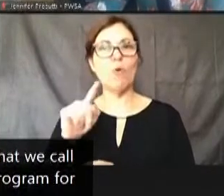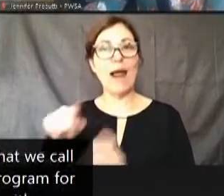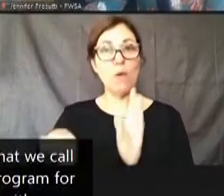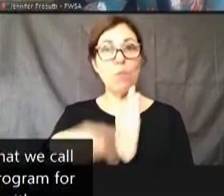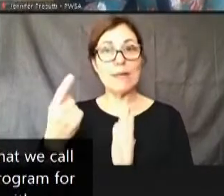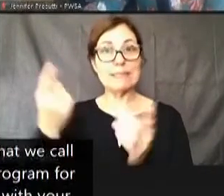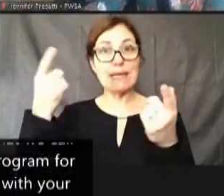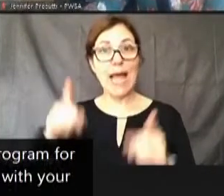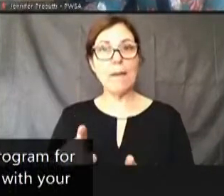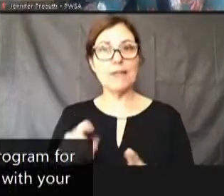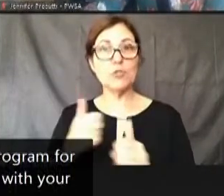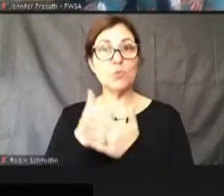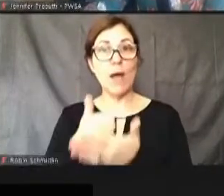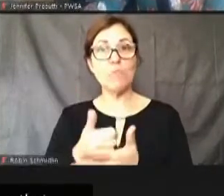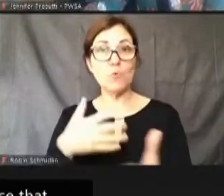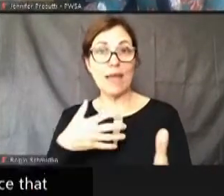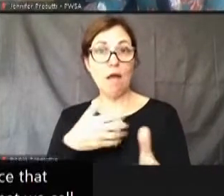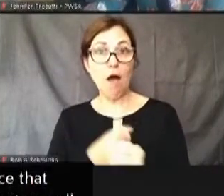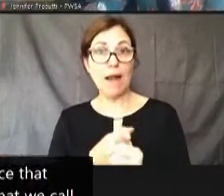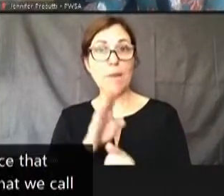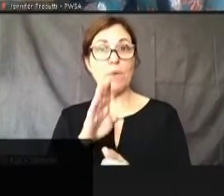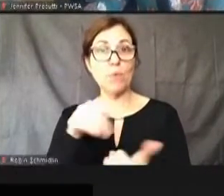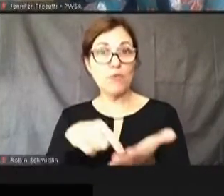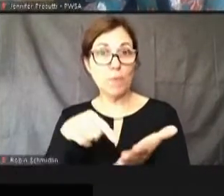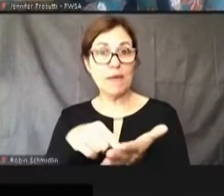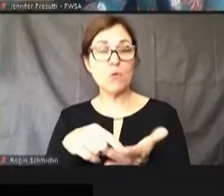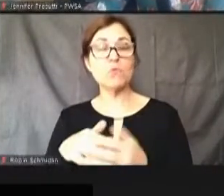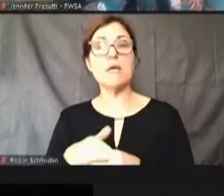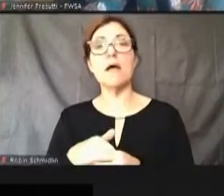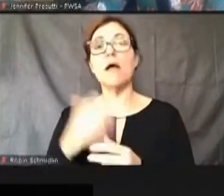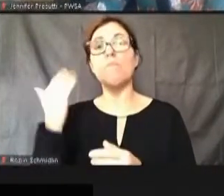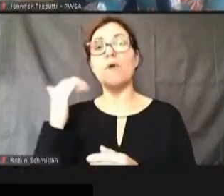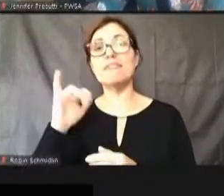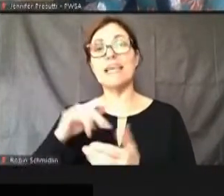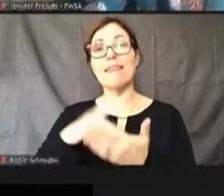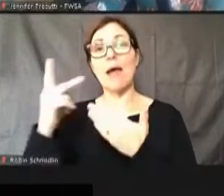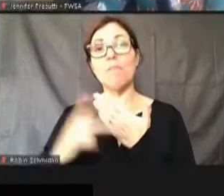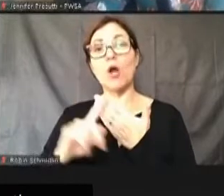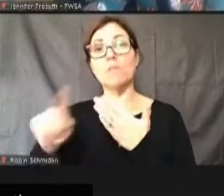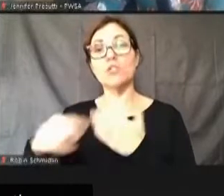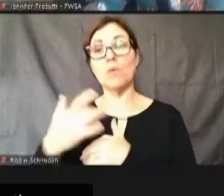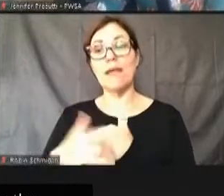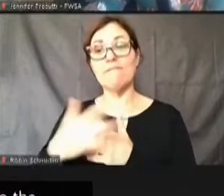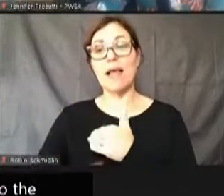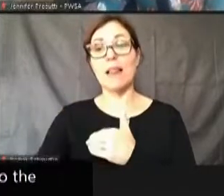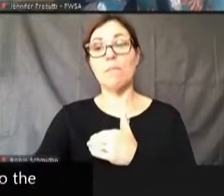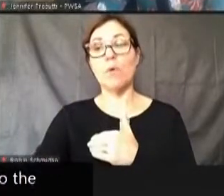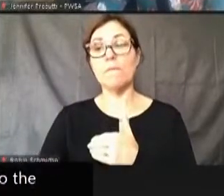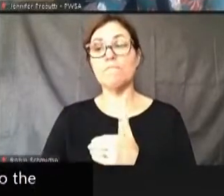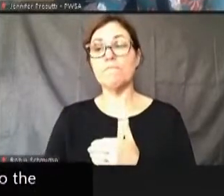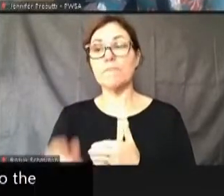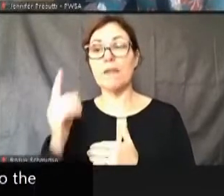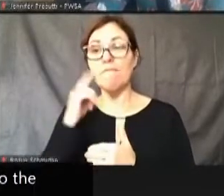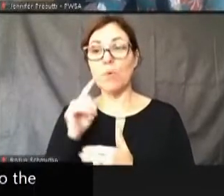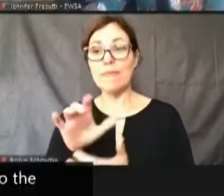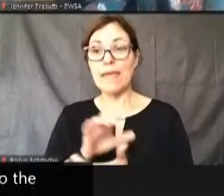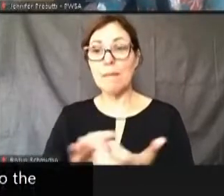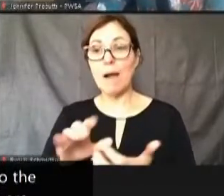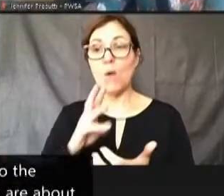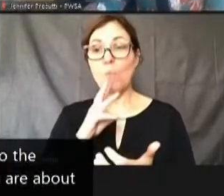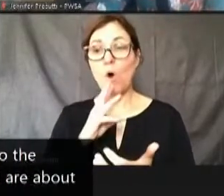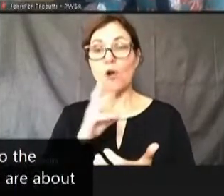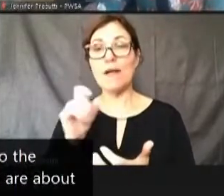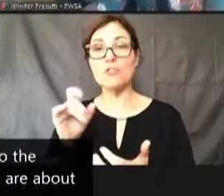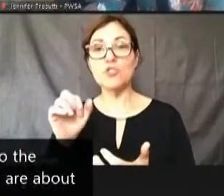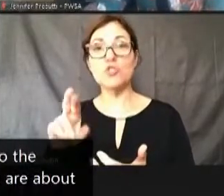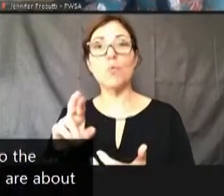with your bills. Previously, that program was only available to the combined water and sewer customers, which are about two-thirds